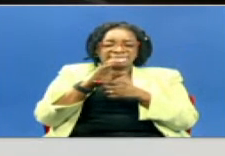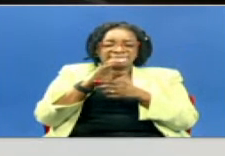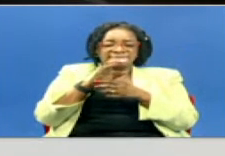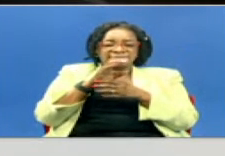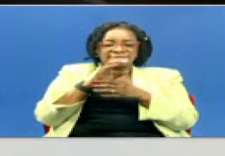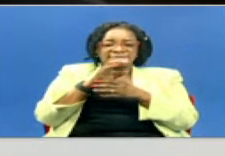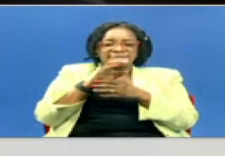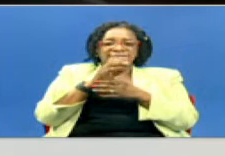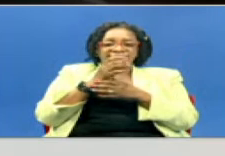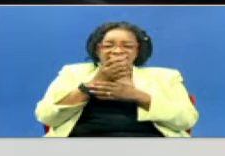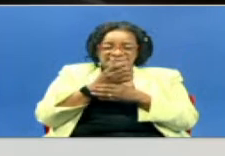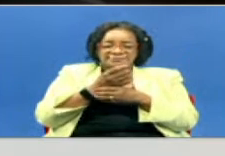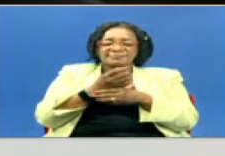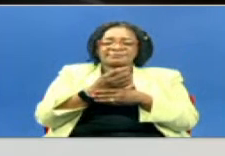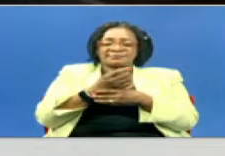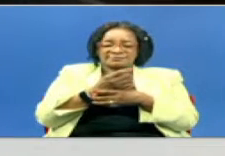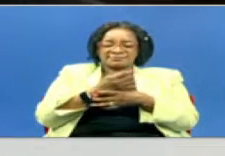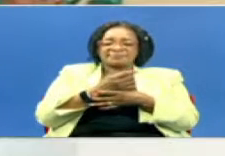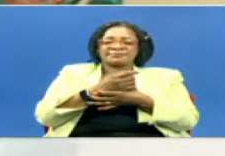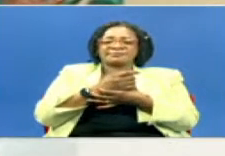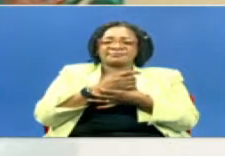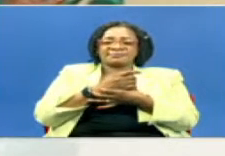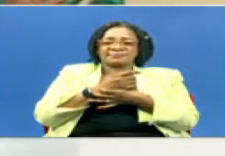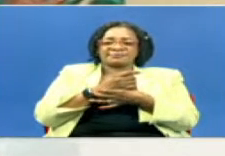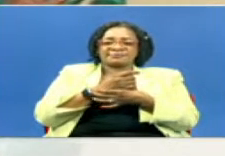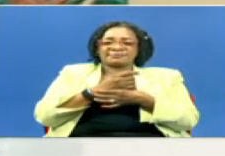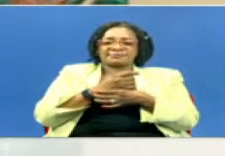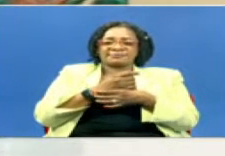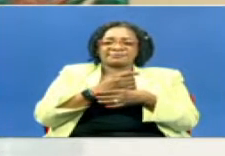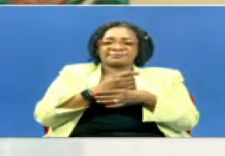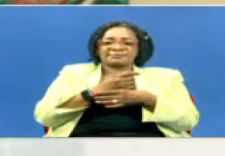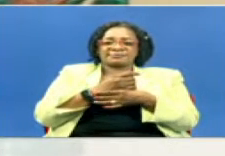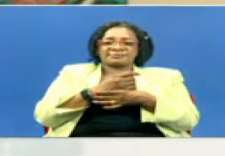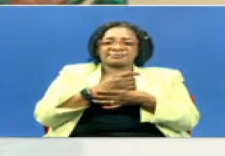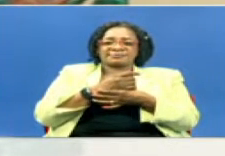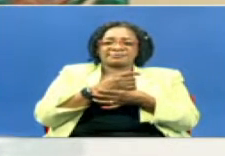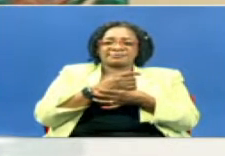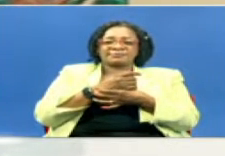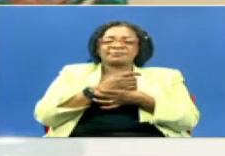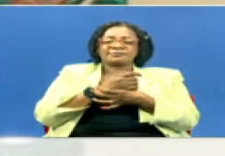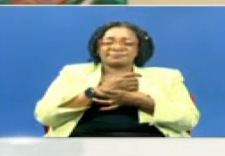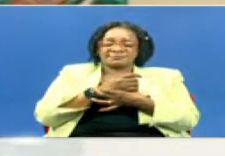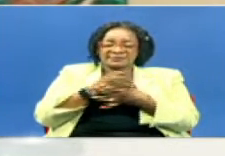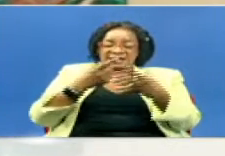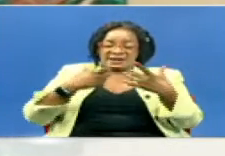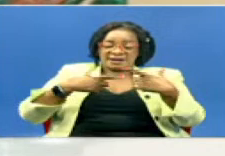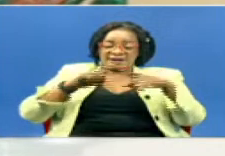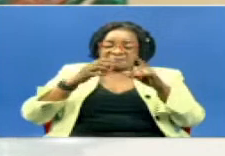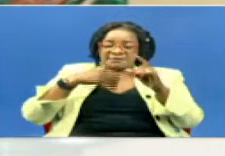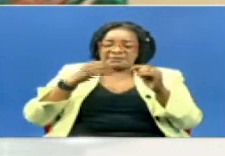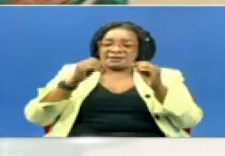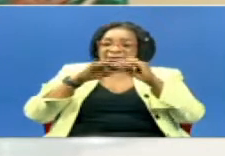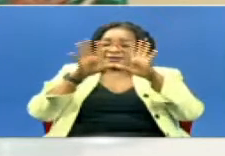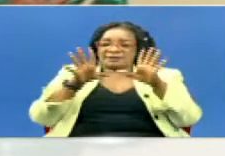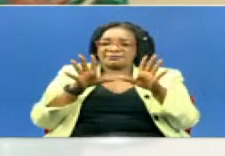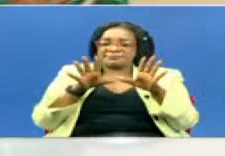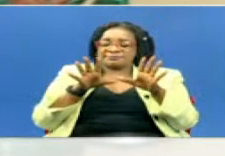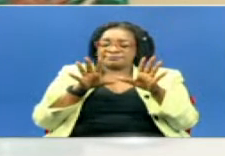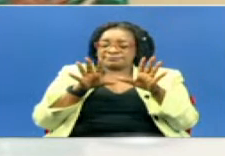Is this what we are hoping to see? Well, let me be categorical. This